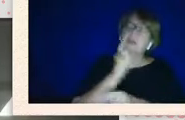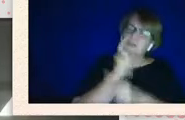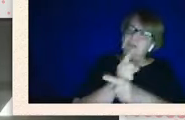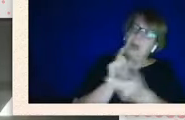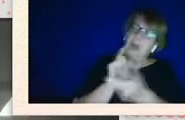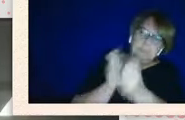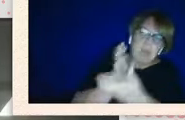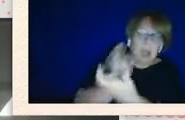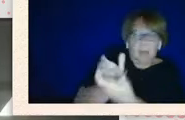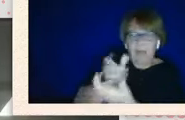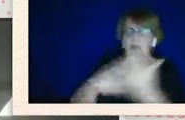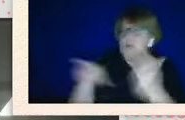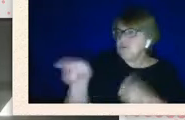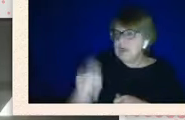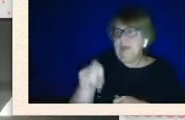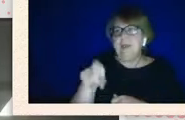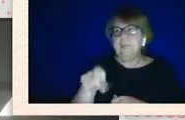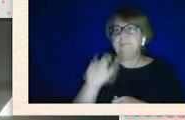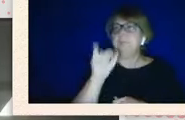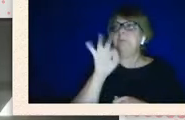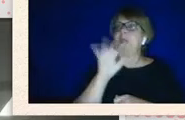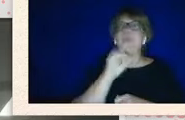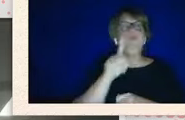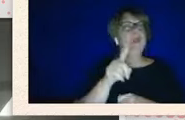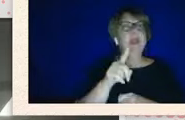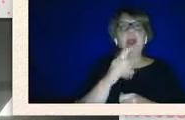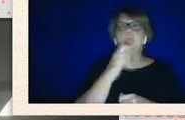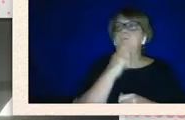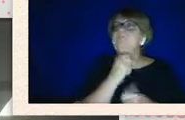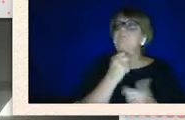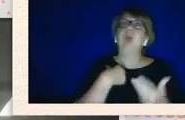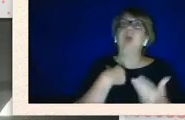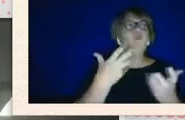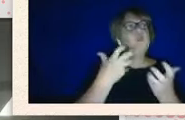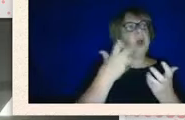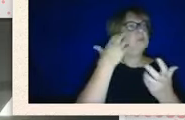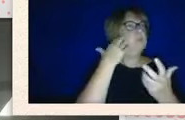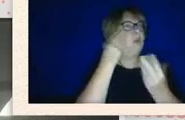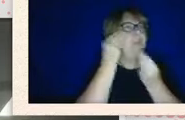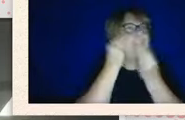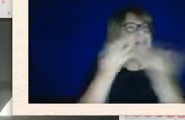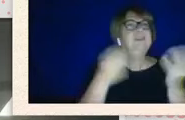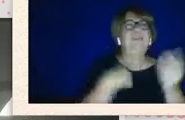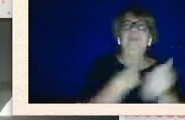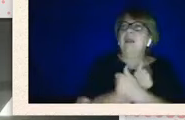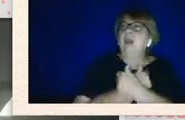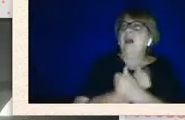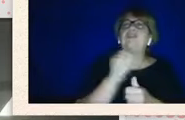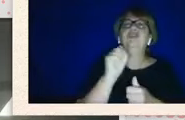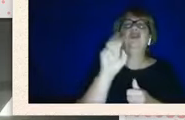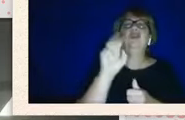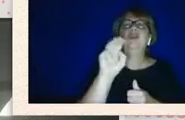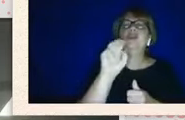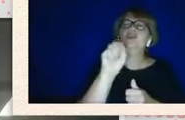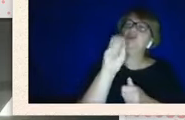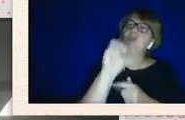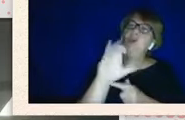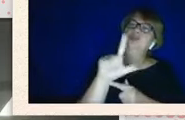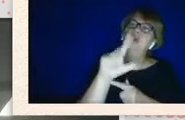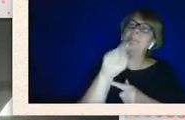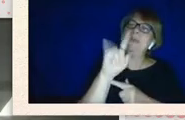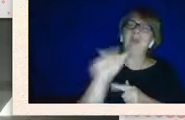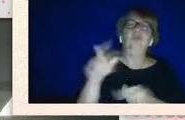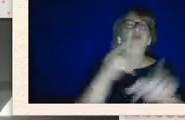need. And if you really just care about getting the message out and you love social media, join our communications team. We're having